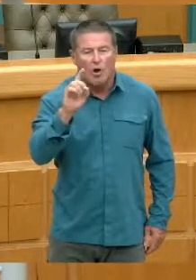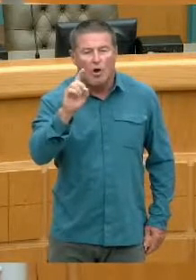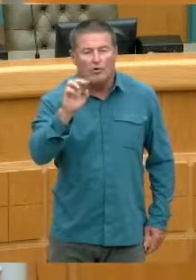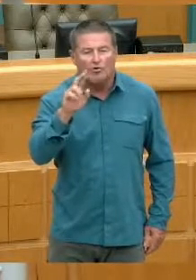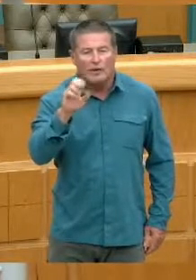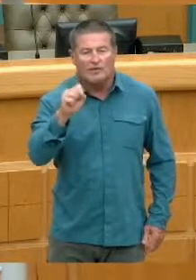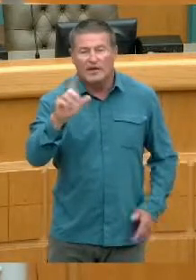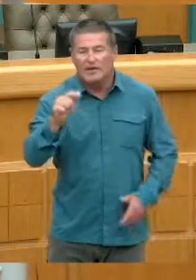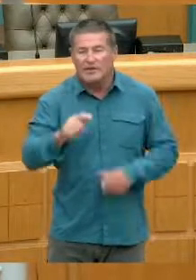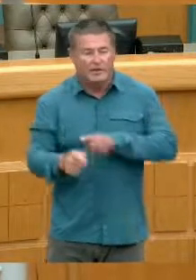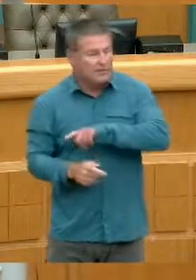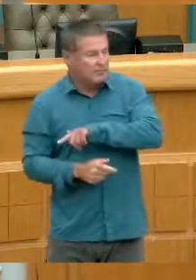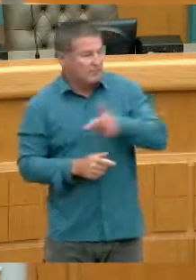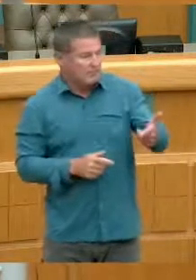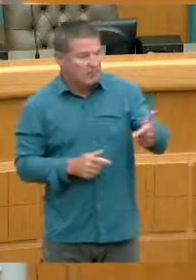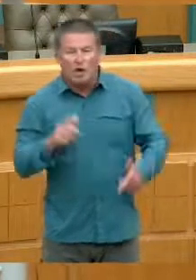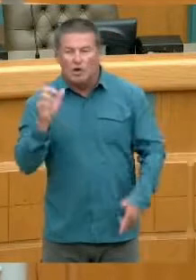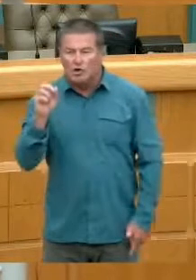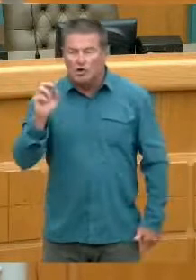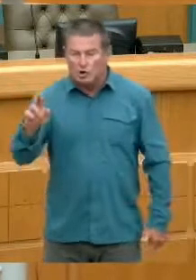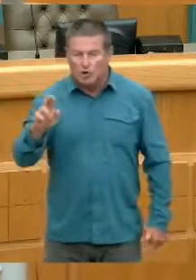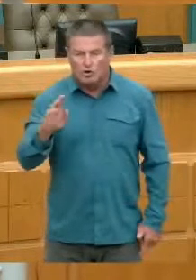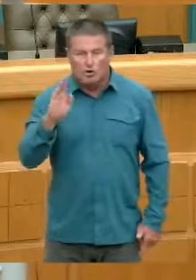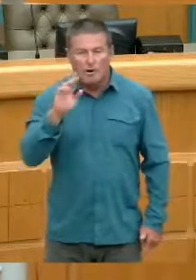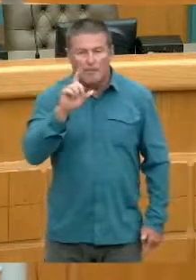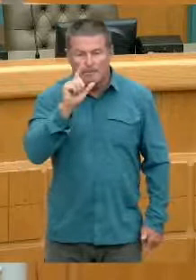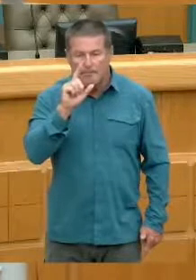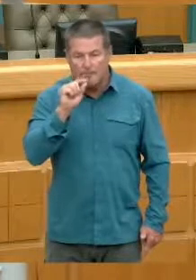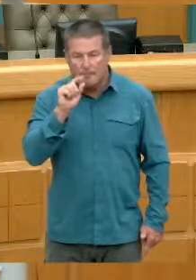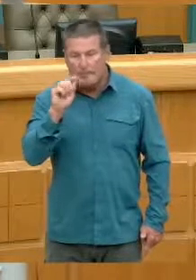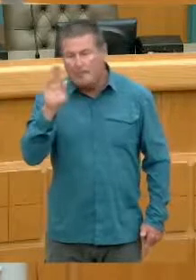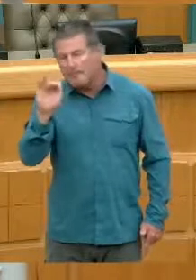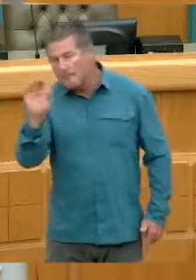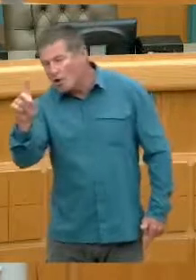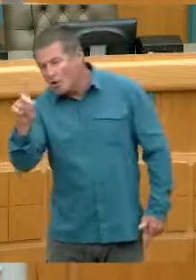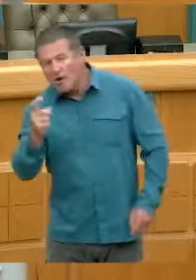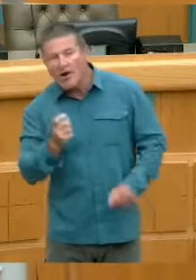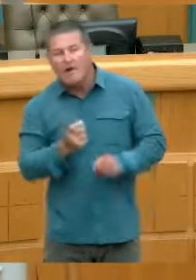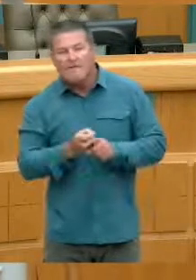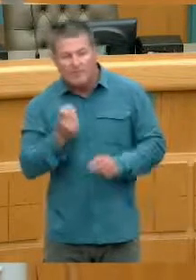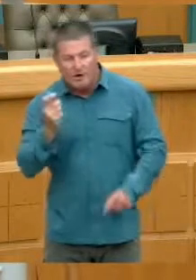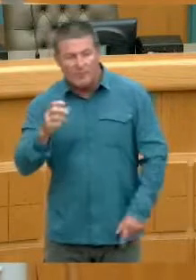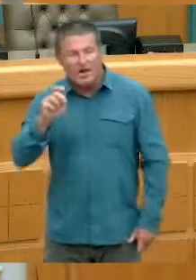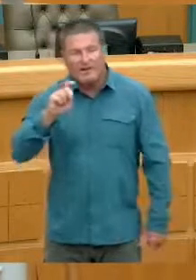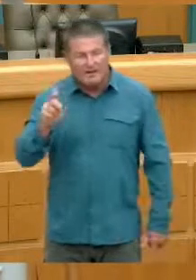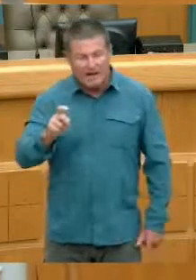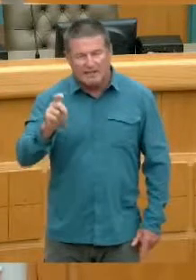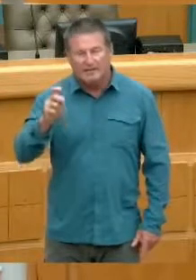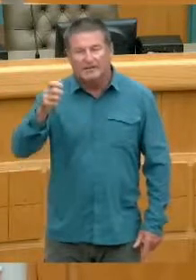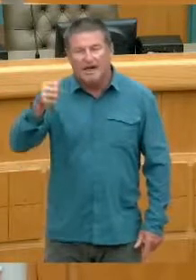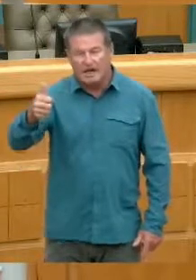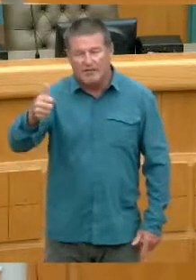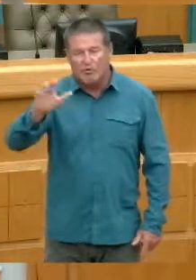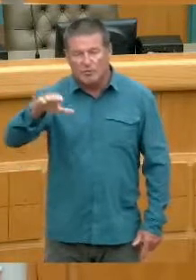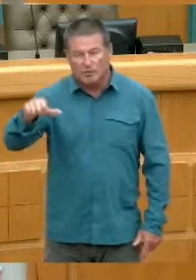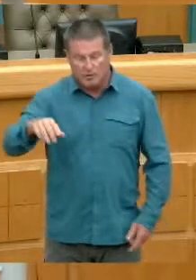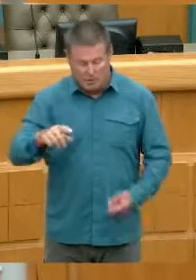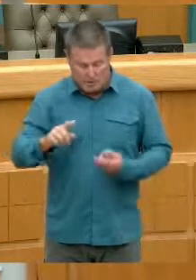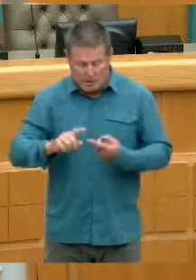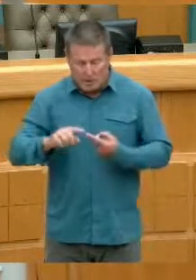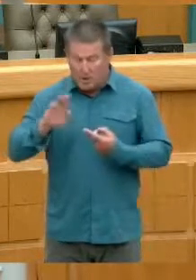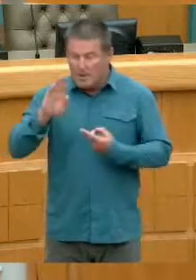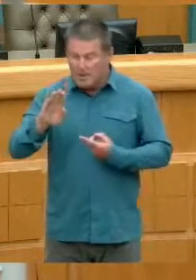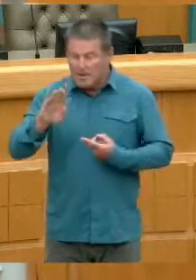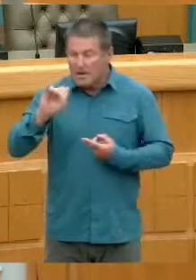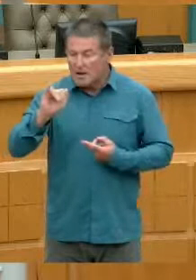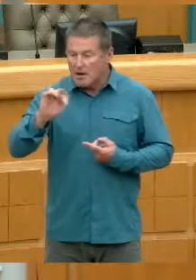over to Dr. Bird from Texas A&M Corpus Christi. He and Dr. Tussaud, who are here, are the lead researchers for